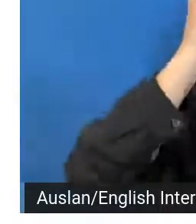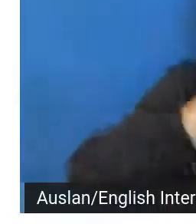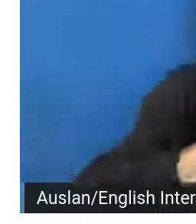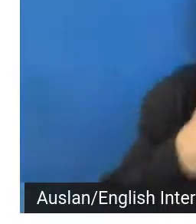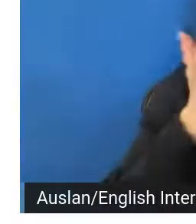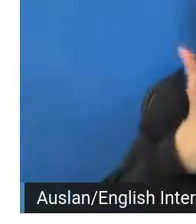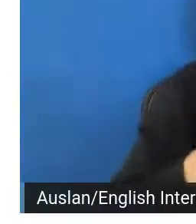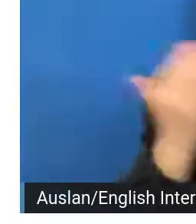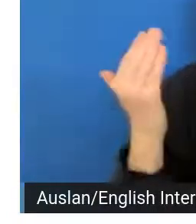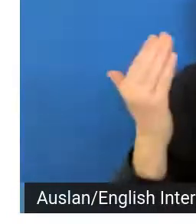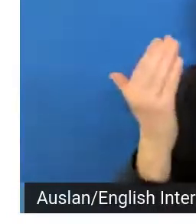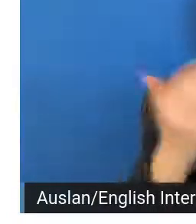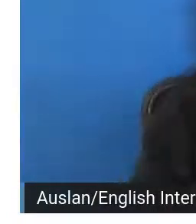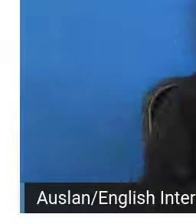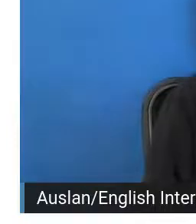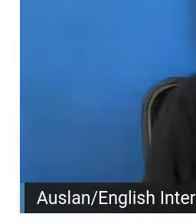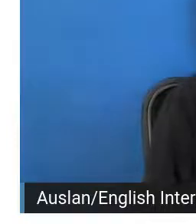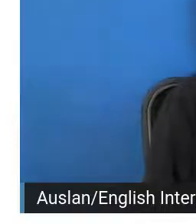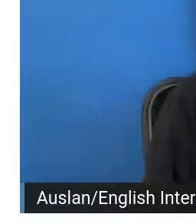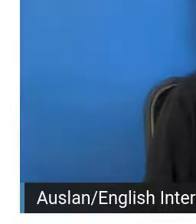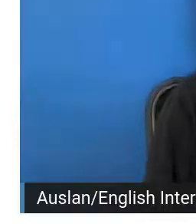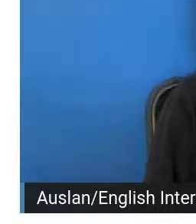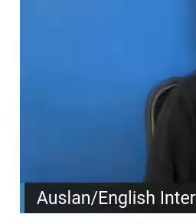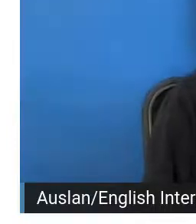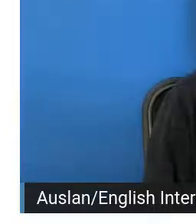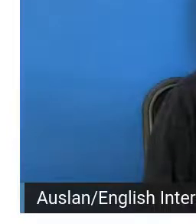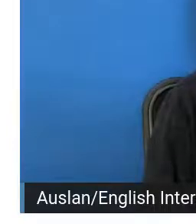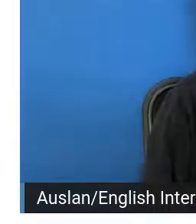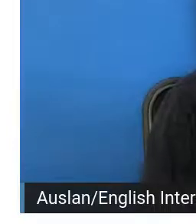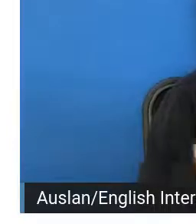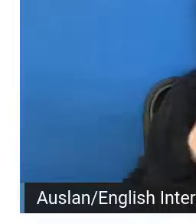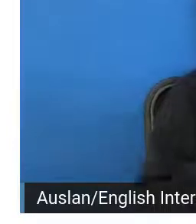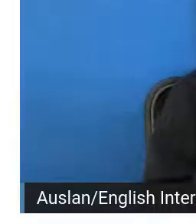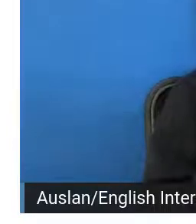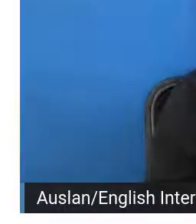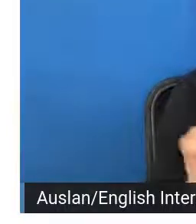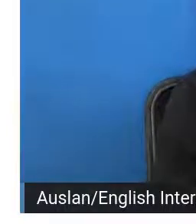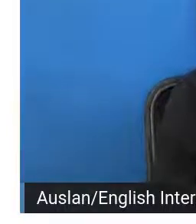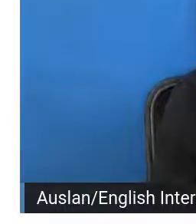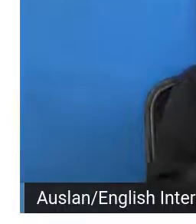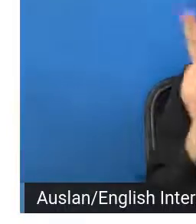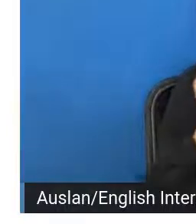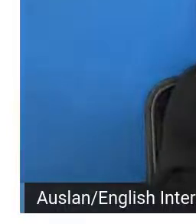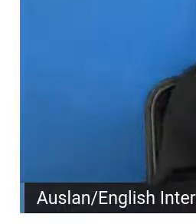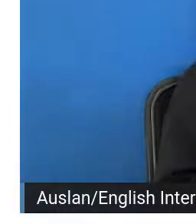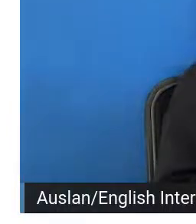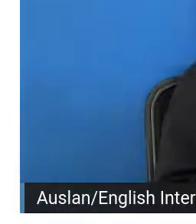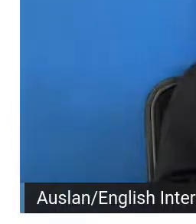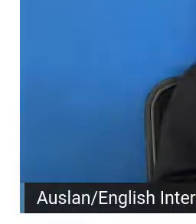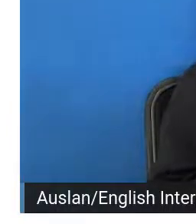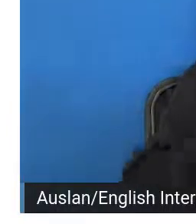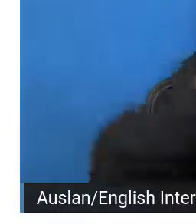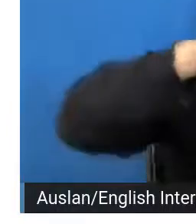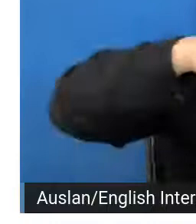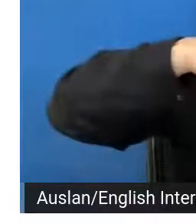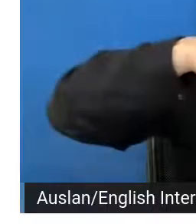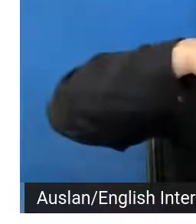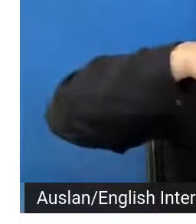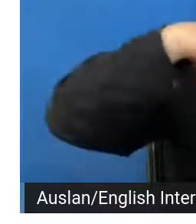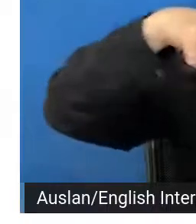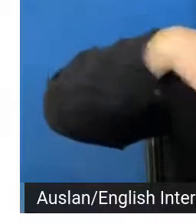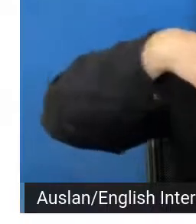that. It also comes with teacher's notes. So you can Google First Scientist teacher's notes and download a free PDF, and it